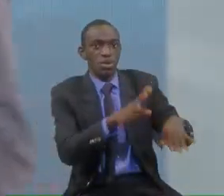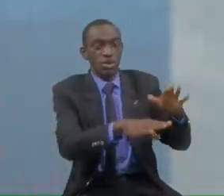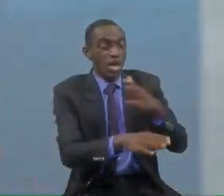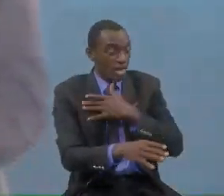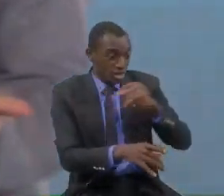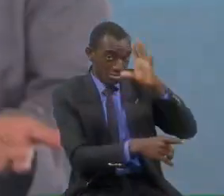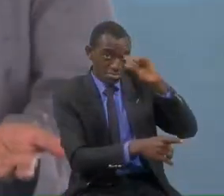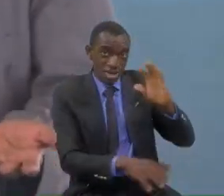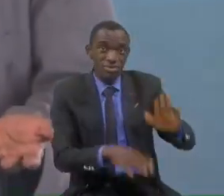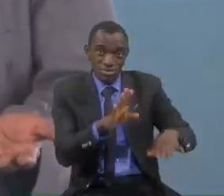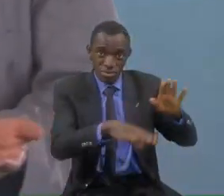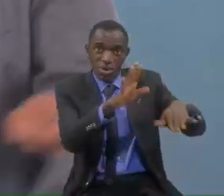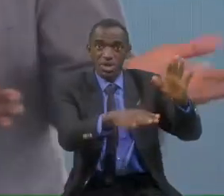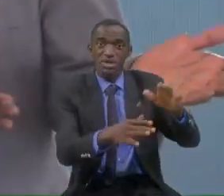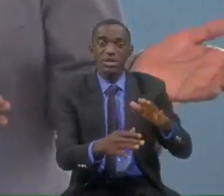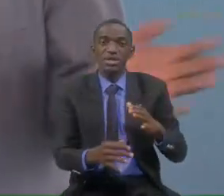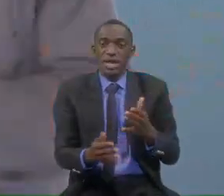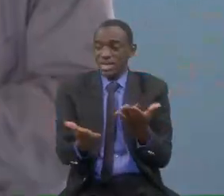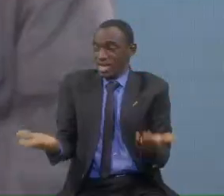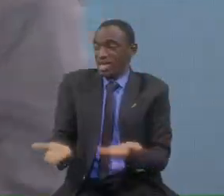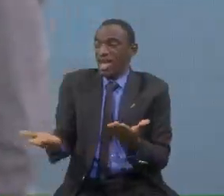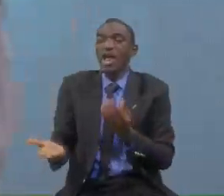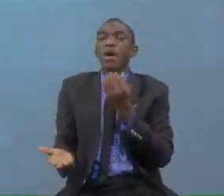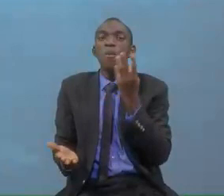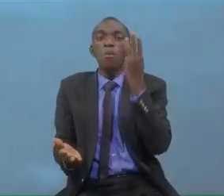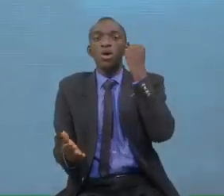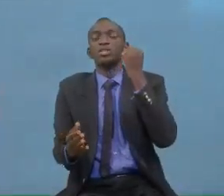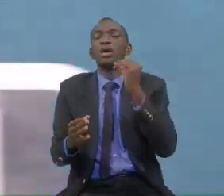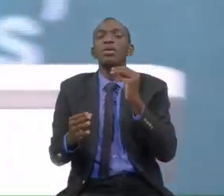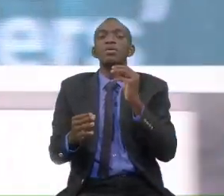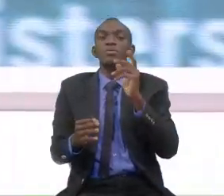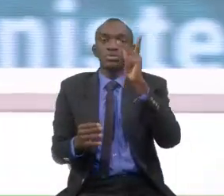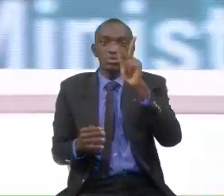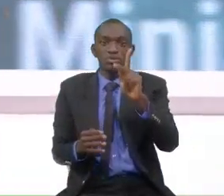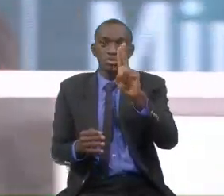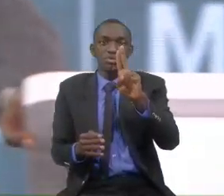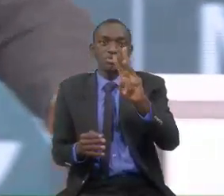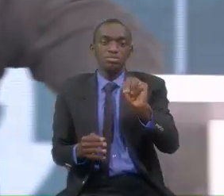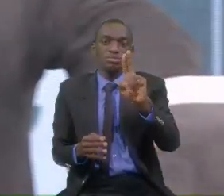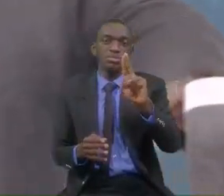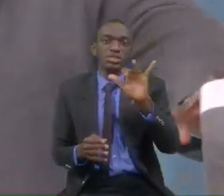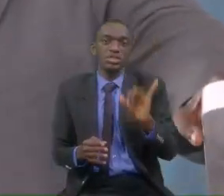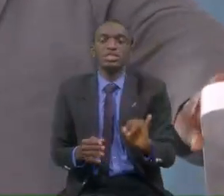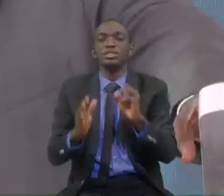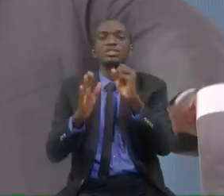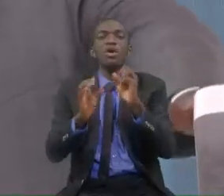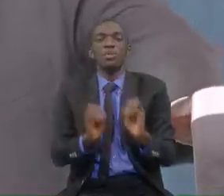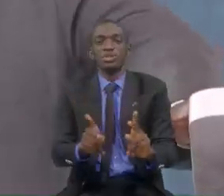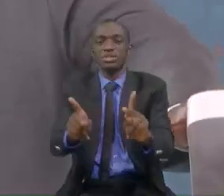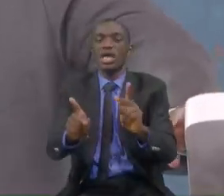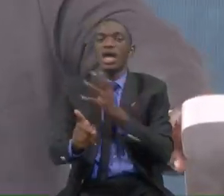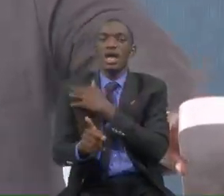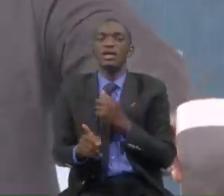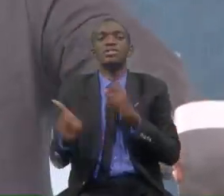and walked. And here was my chance. I didn't prepare for this. I said, now the Lord is going to heal you. Raise up your hand and lay